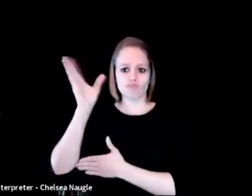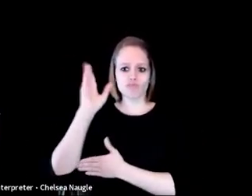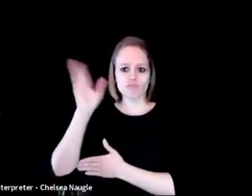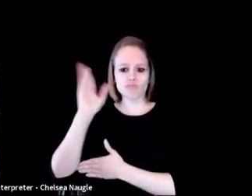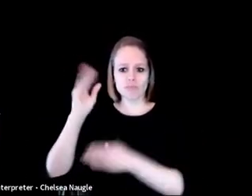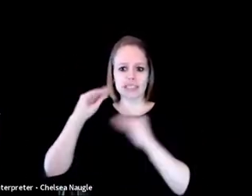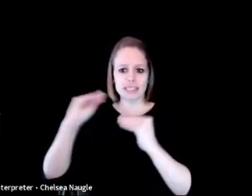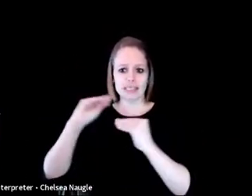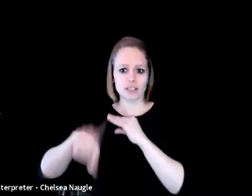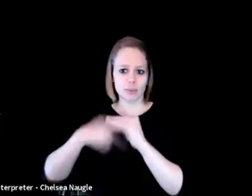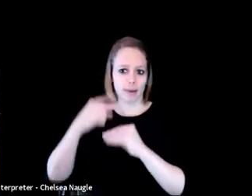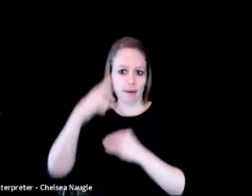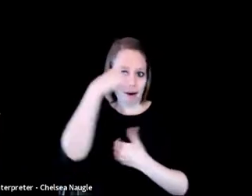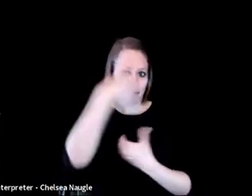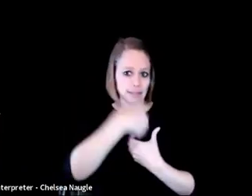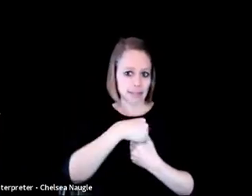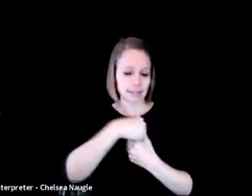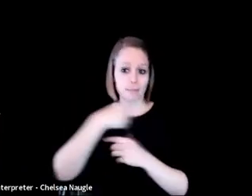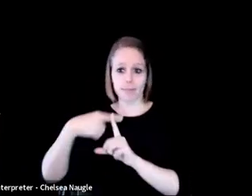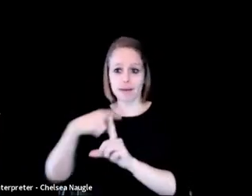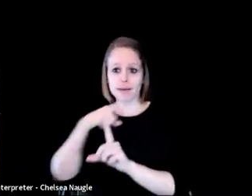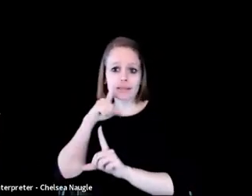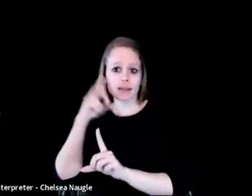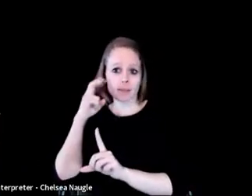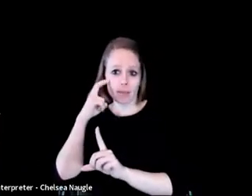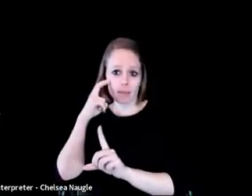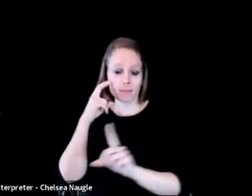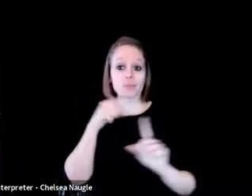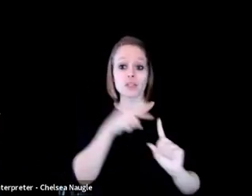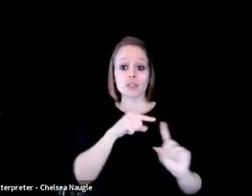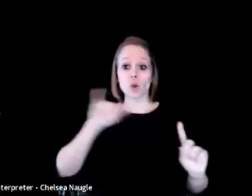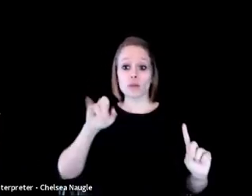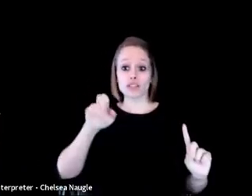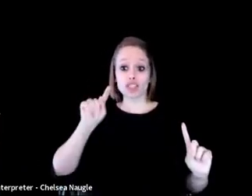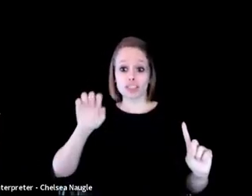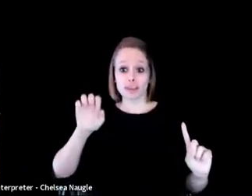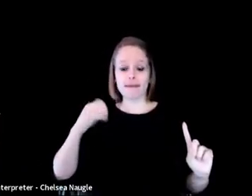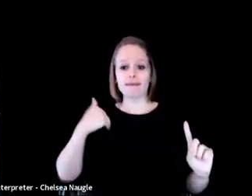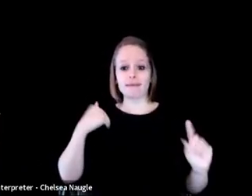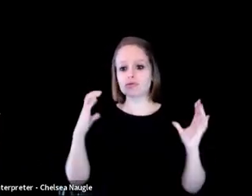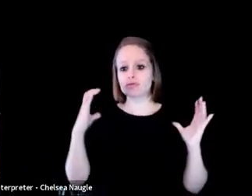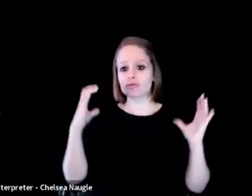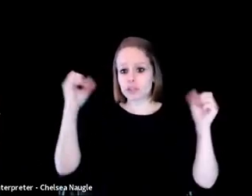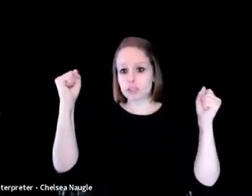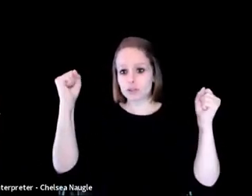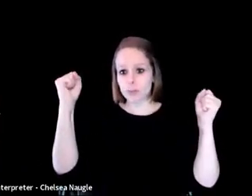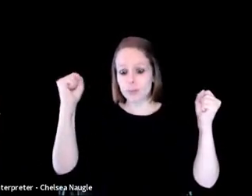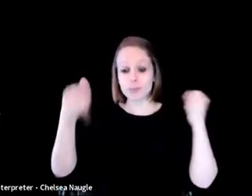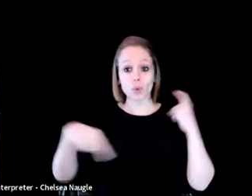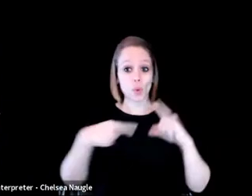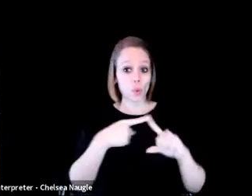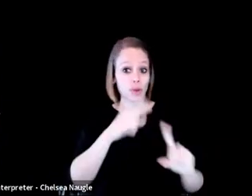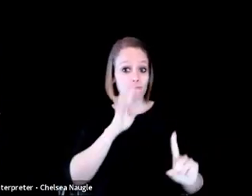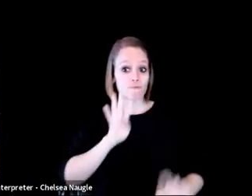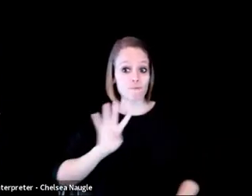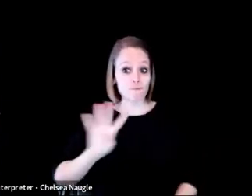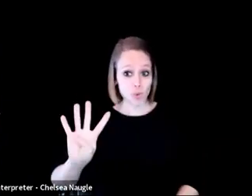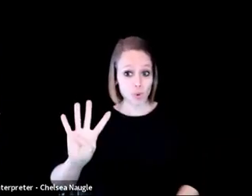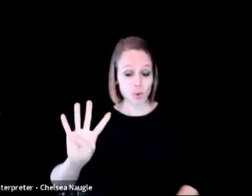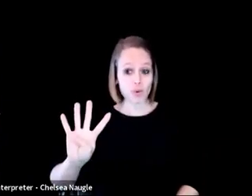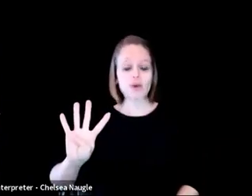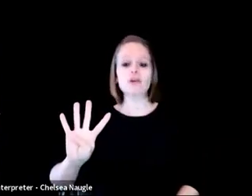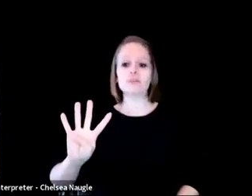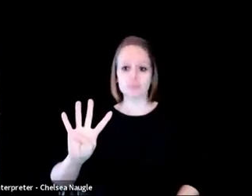autism and deafblindness. She has CHARGE syndrome. And when she was 4 years old, I was asked to go